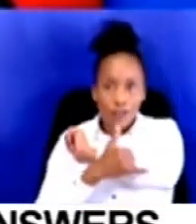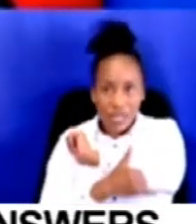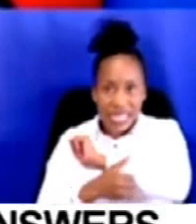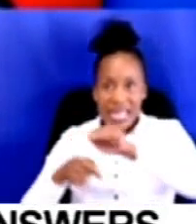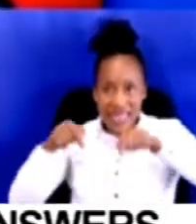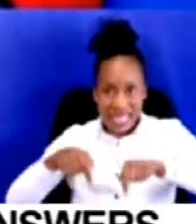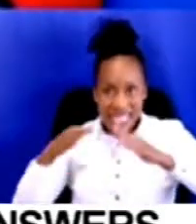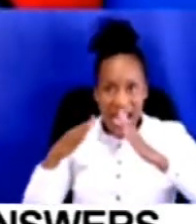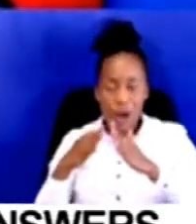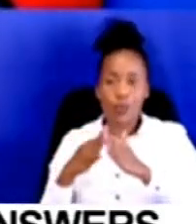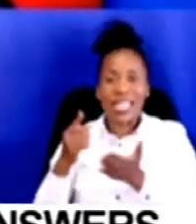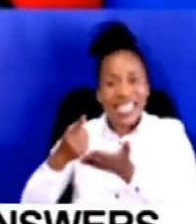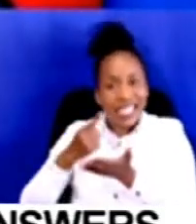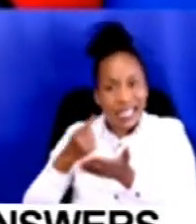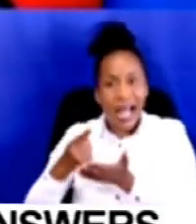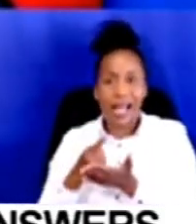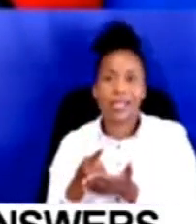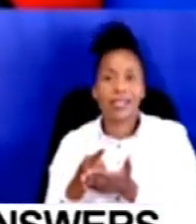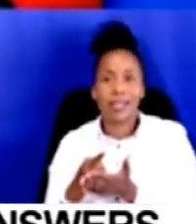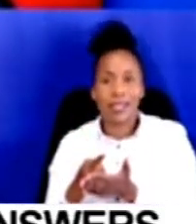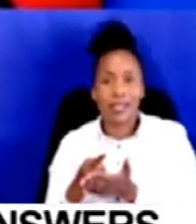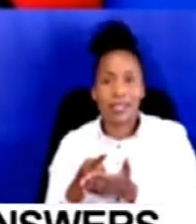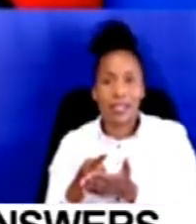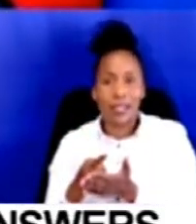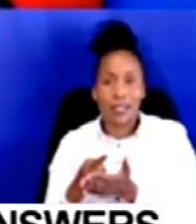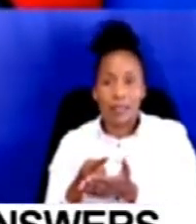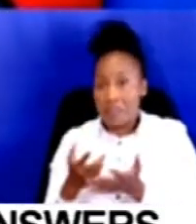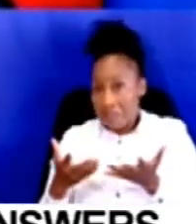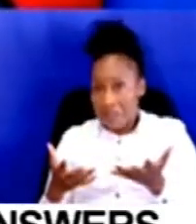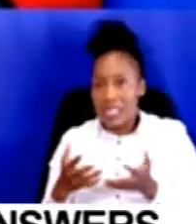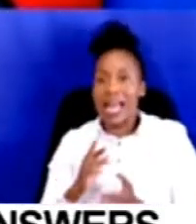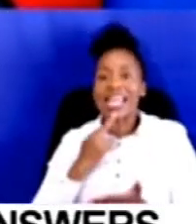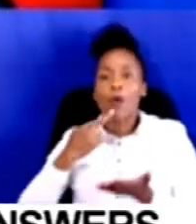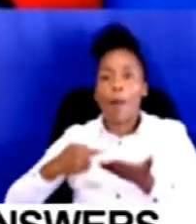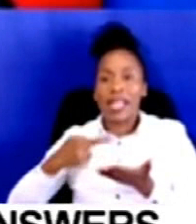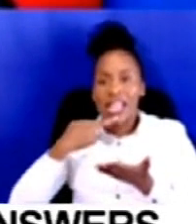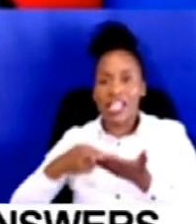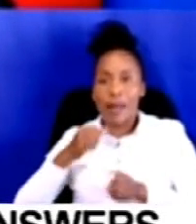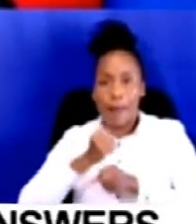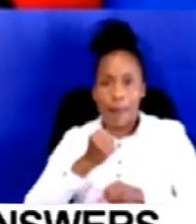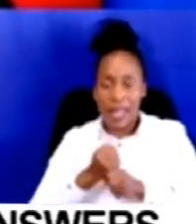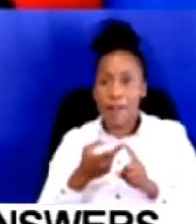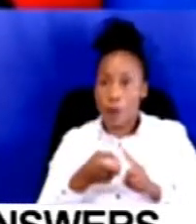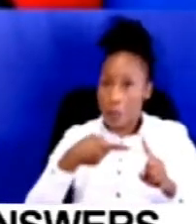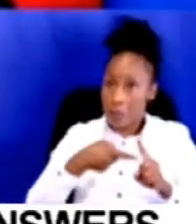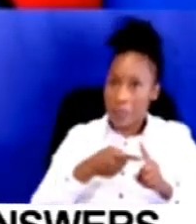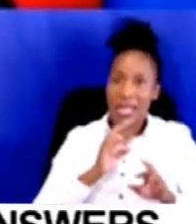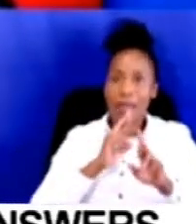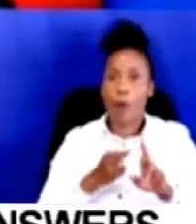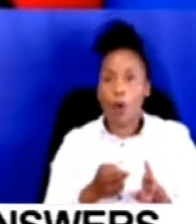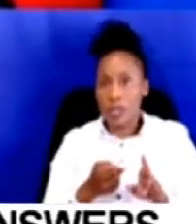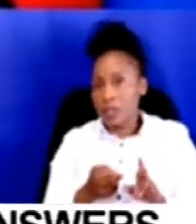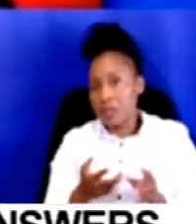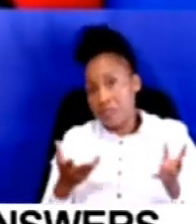can discuss and make recommendations to the President in terms